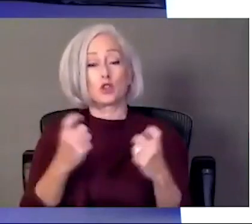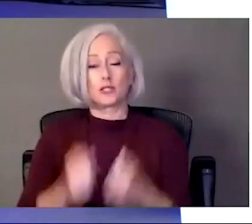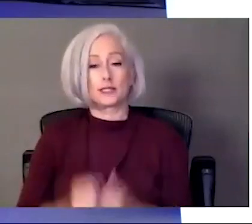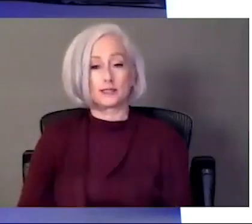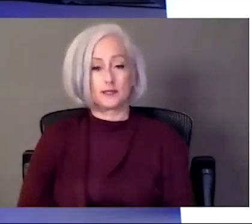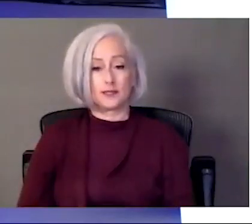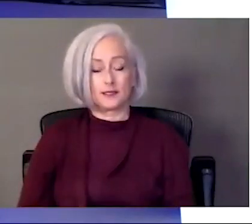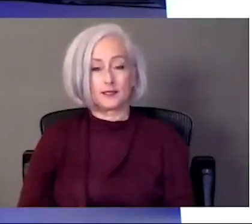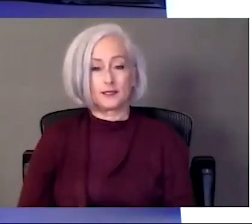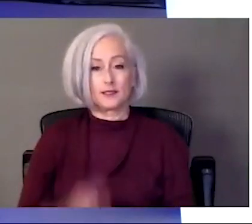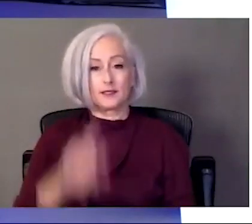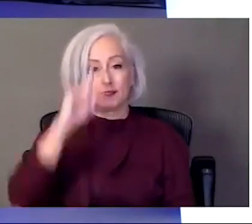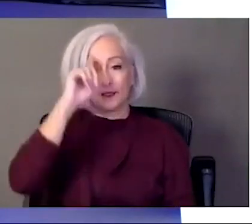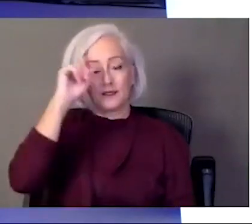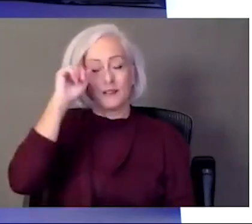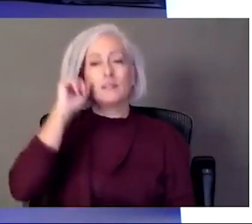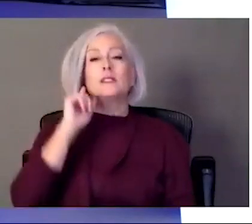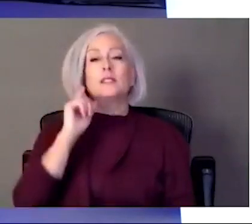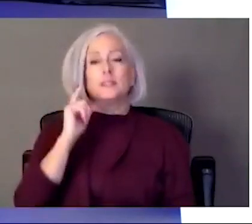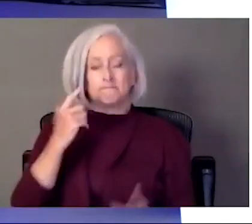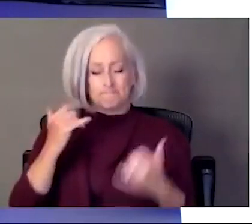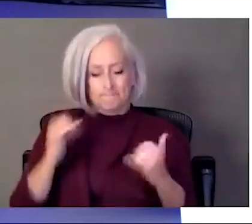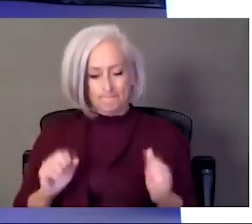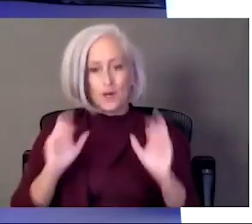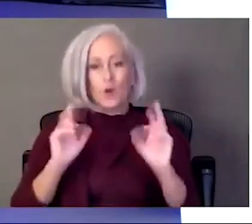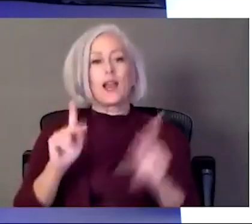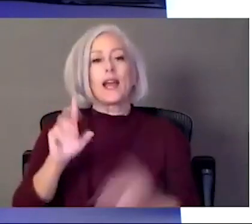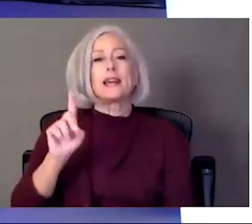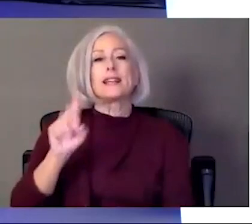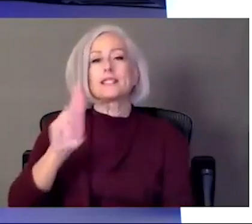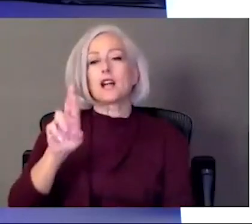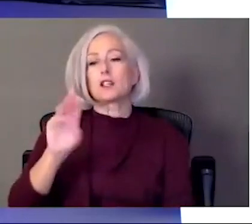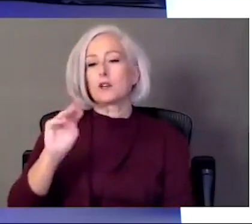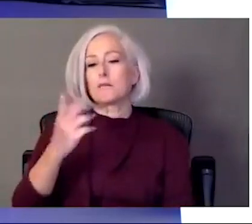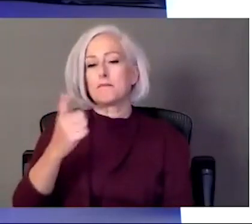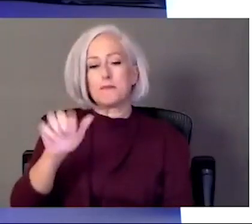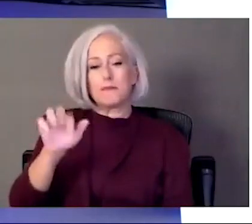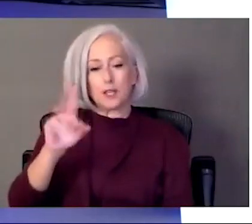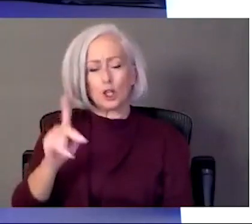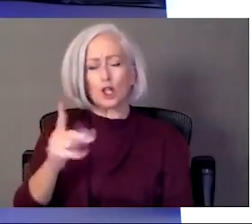All right, I want to get back over here to Dr. McGuirk on an incredible new standard of care for